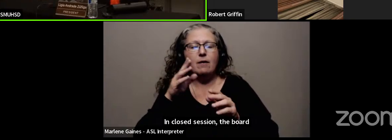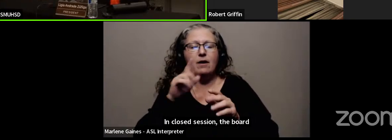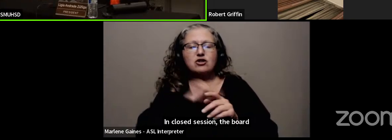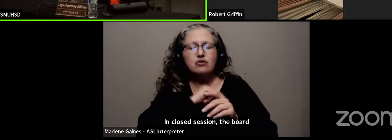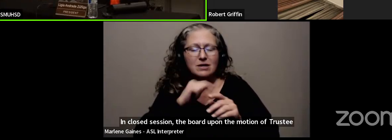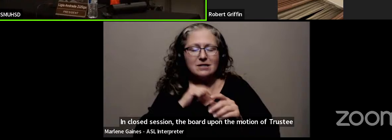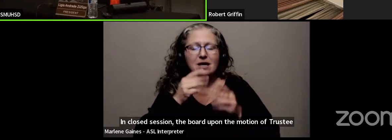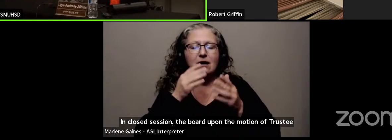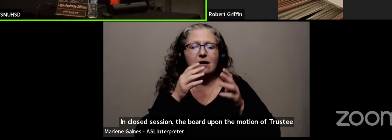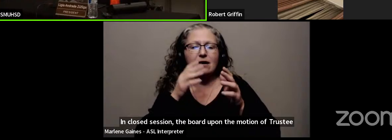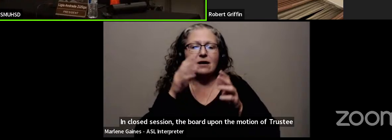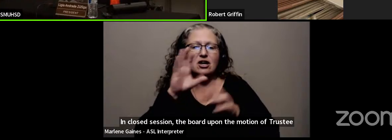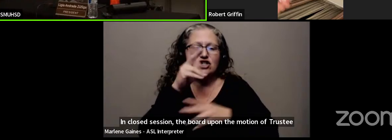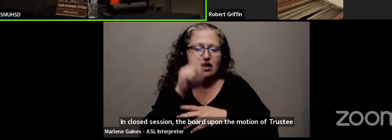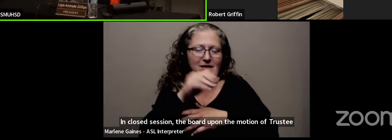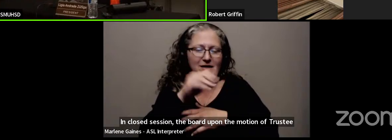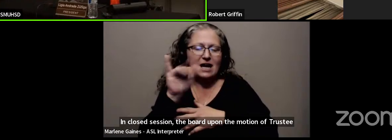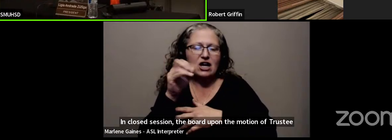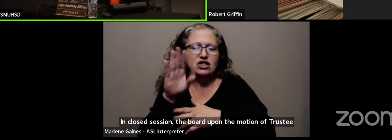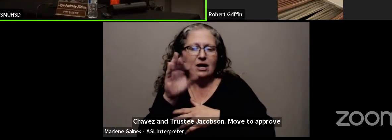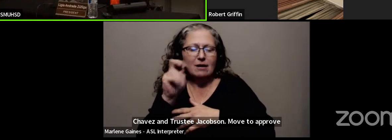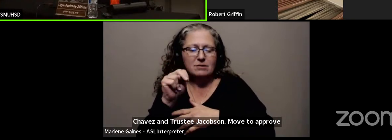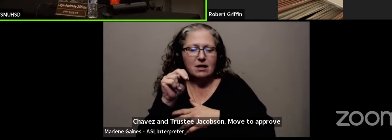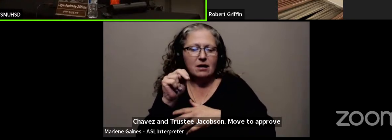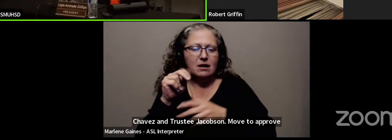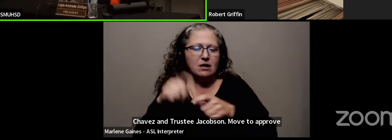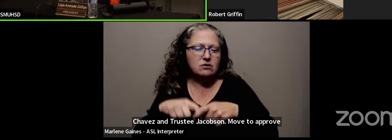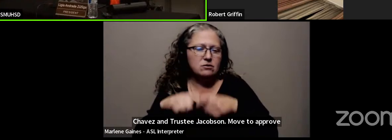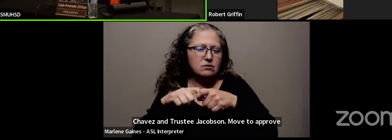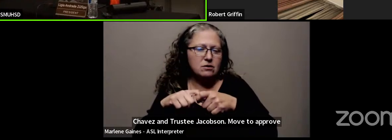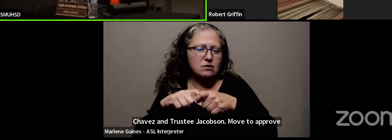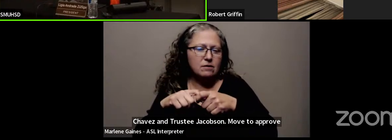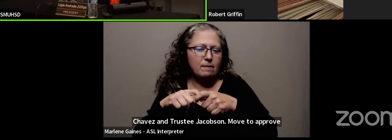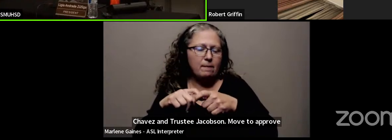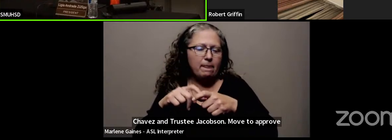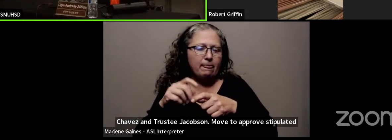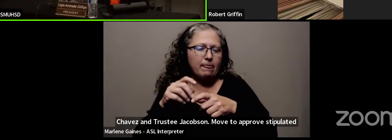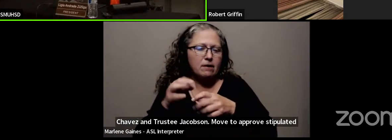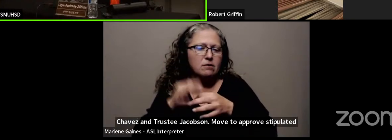Trustee Jacobson, moved to approve stipulated expulsion case